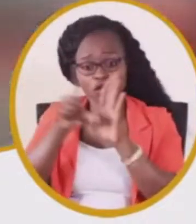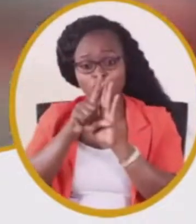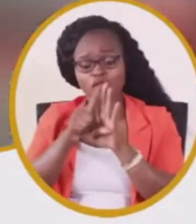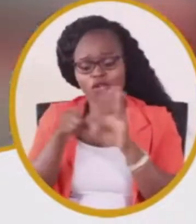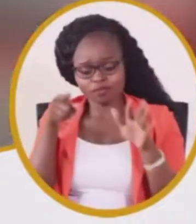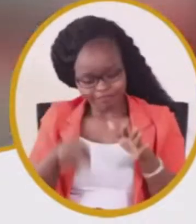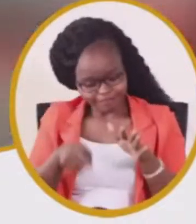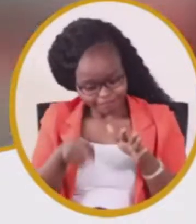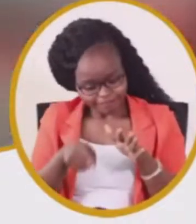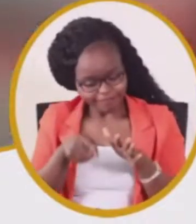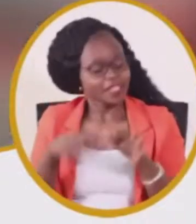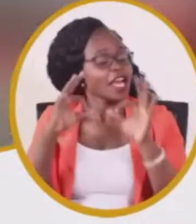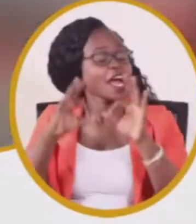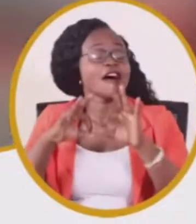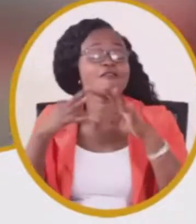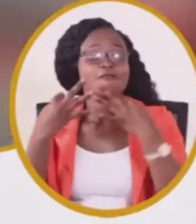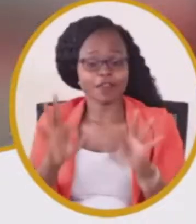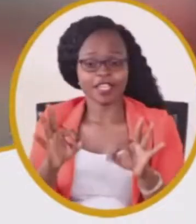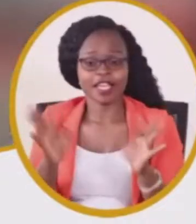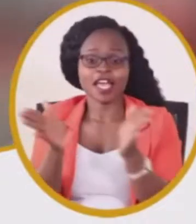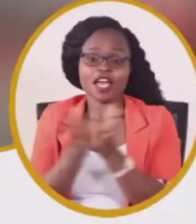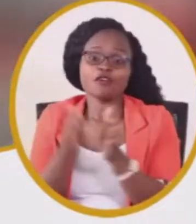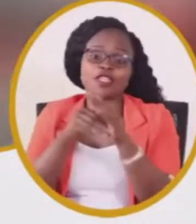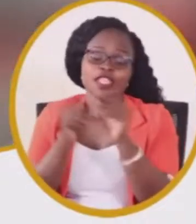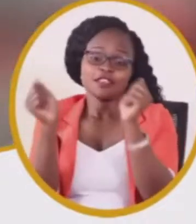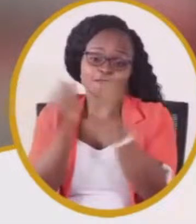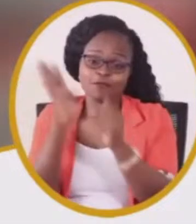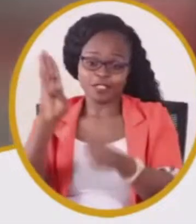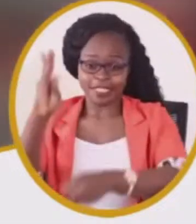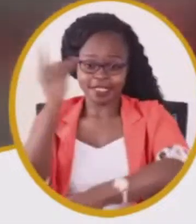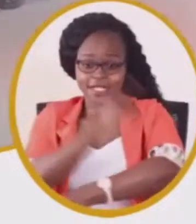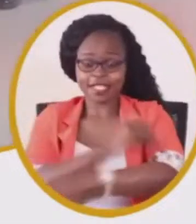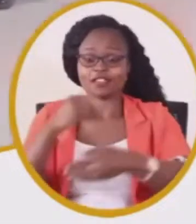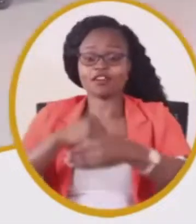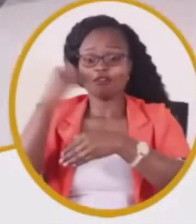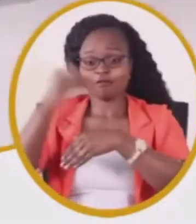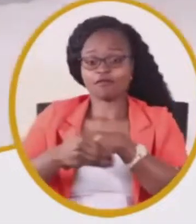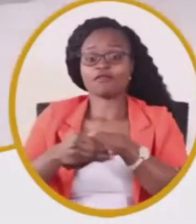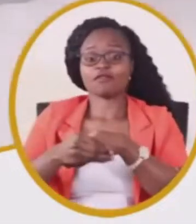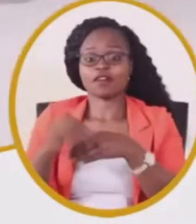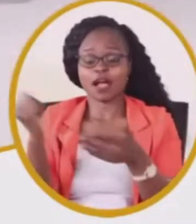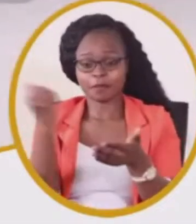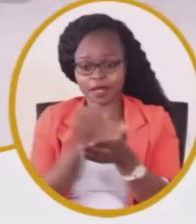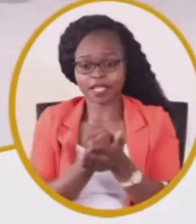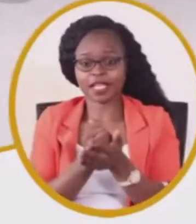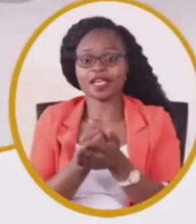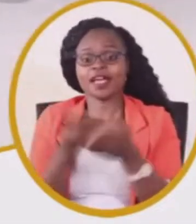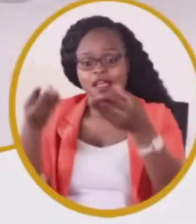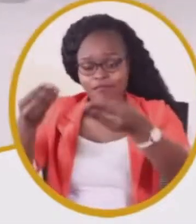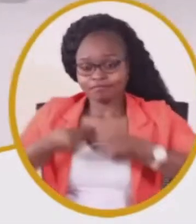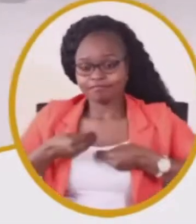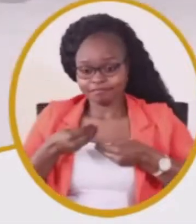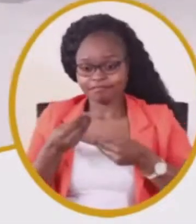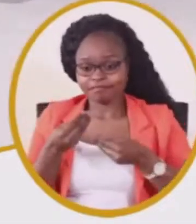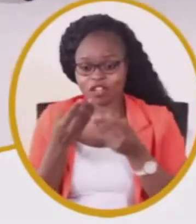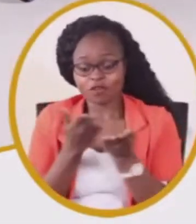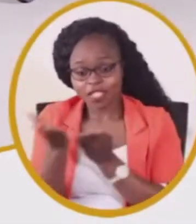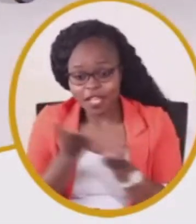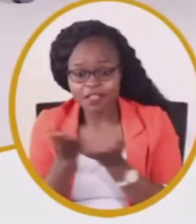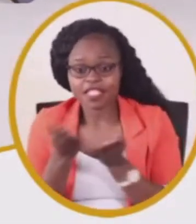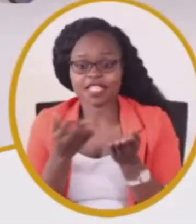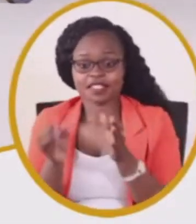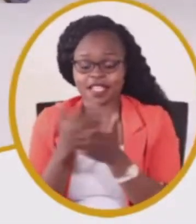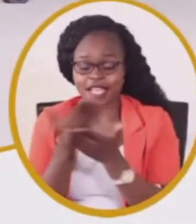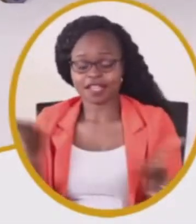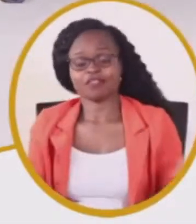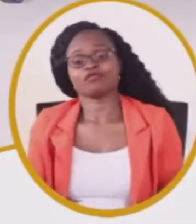free of charge and within 14 days of the application. Suppliers of goods and services to the authority are also assured that we